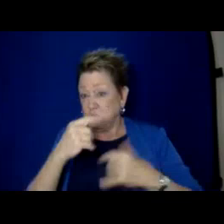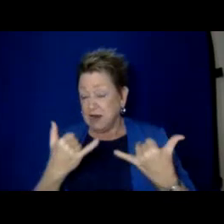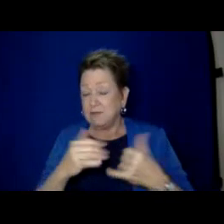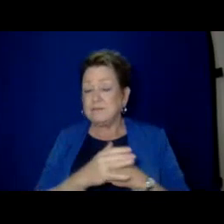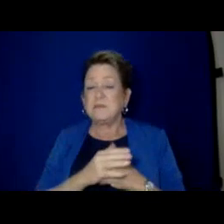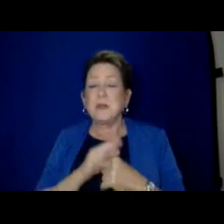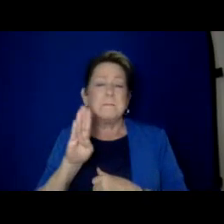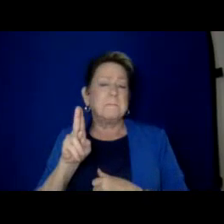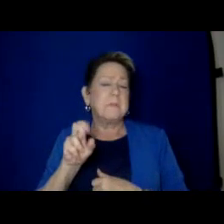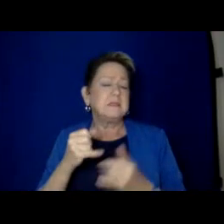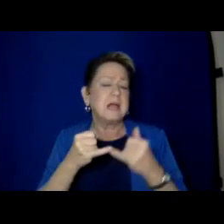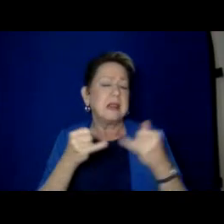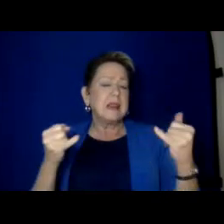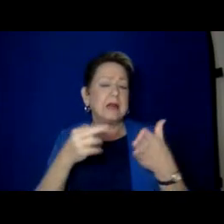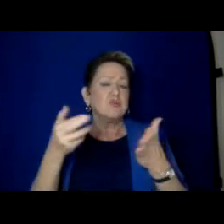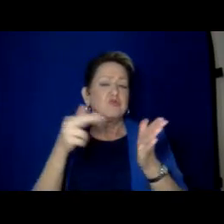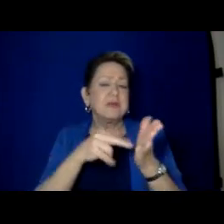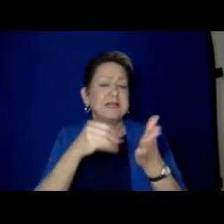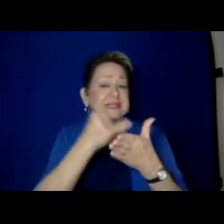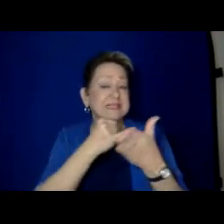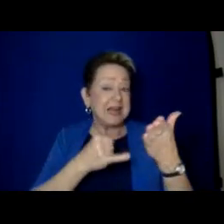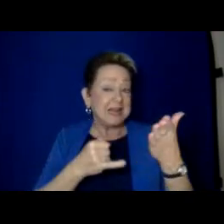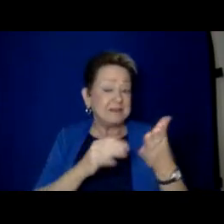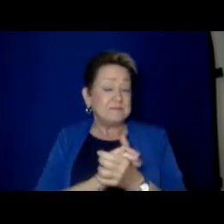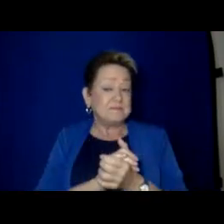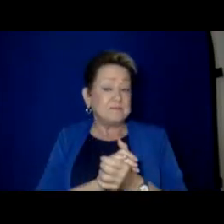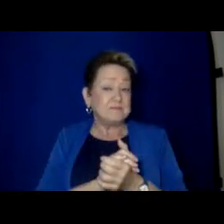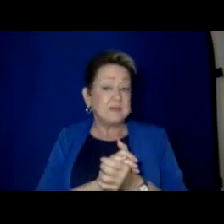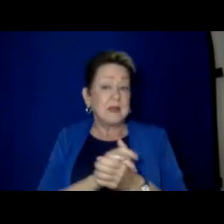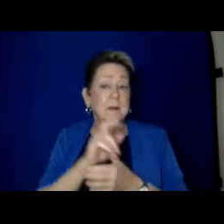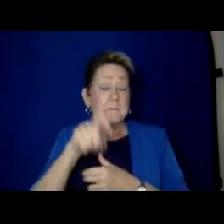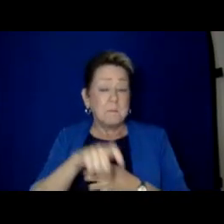line redesign that does not match,